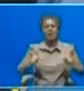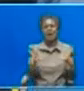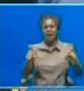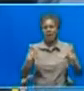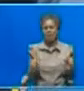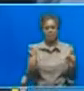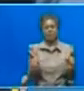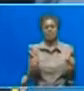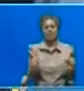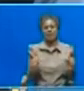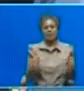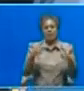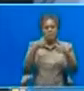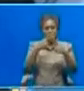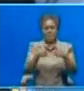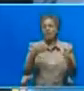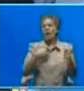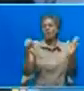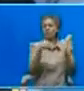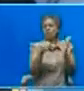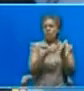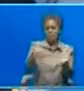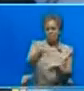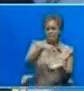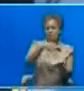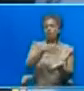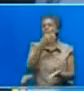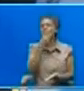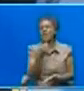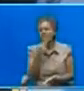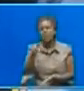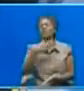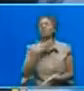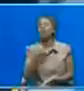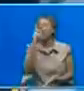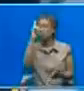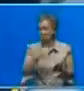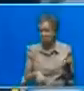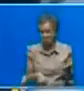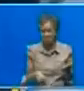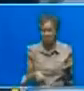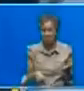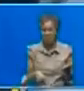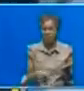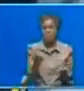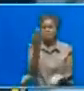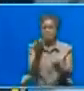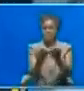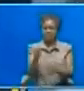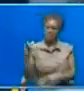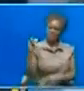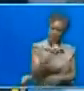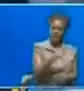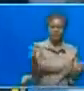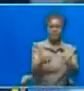have no problem with it, but we have a problem with the middlemen who want that the measure remain as it